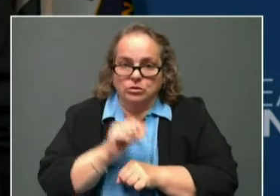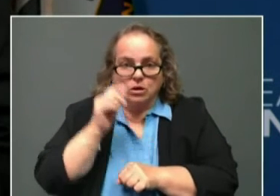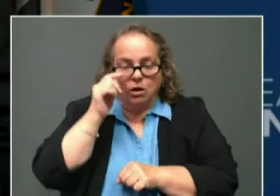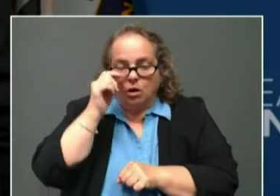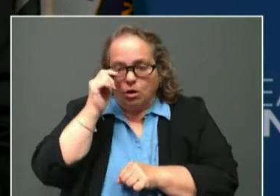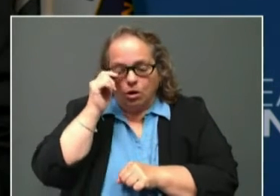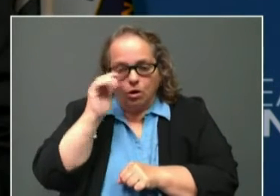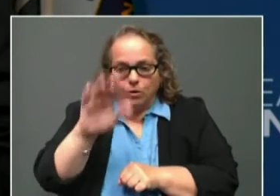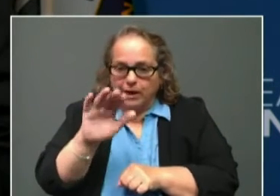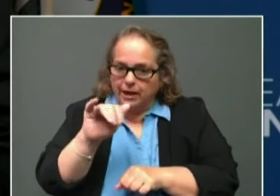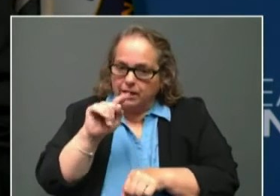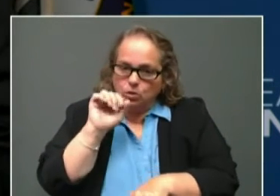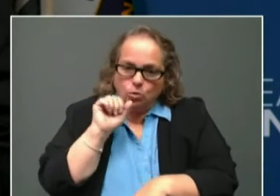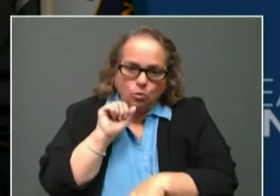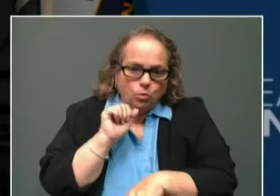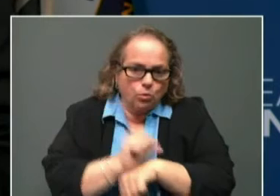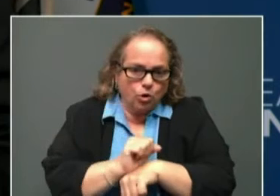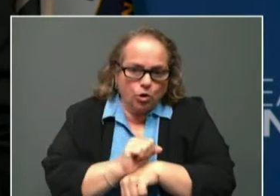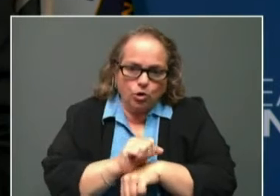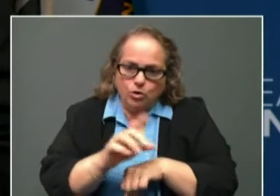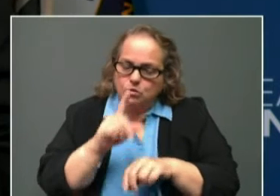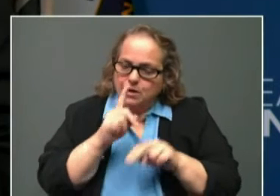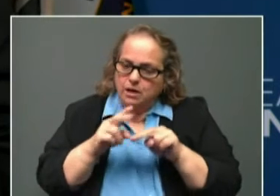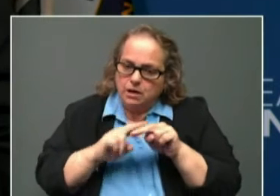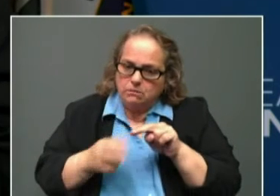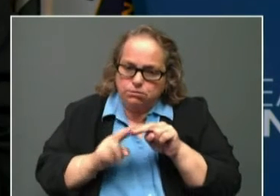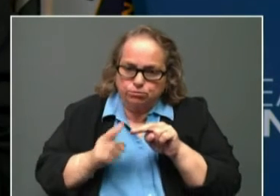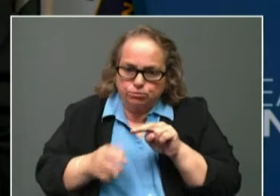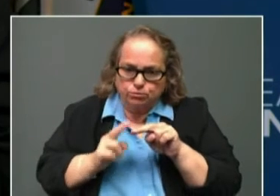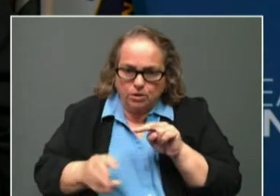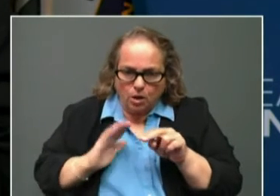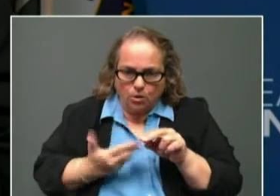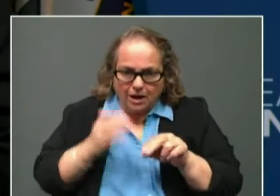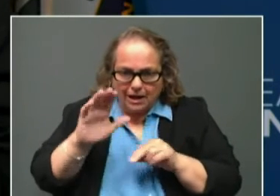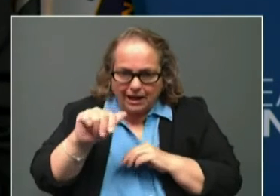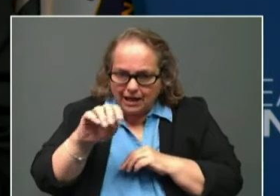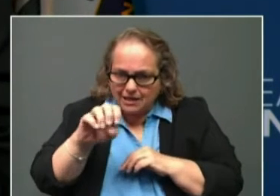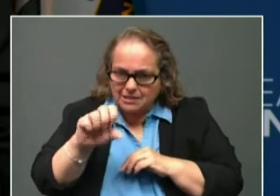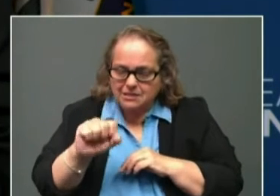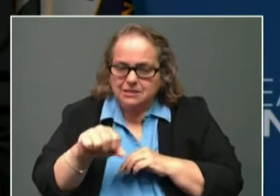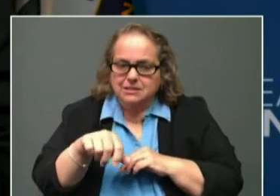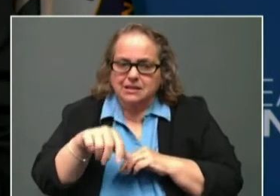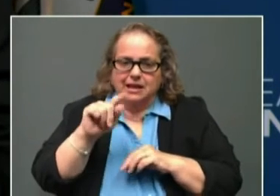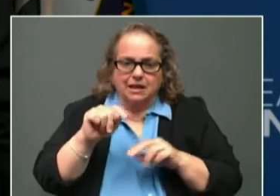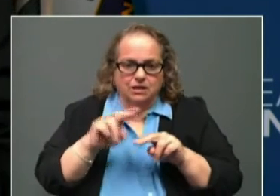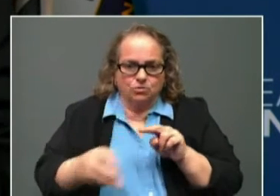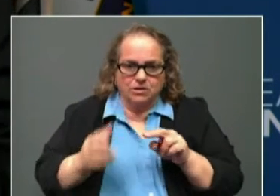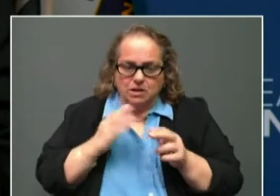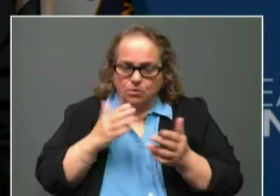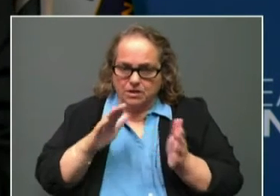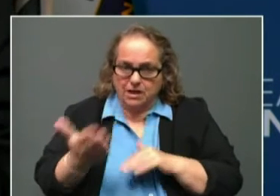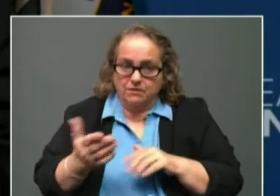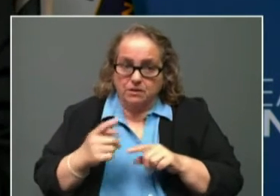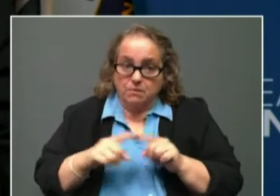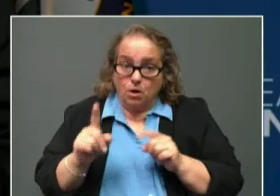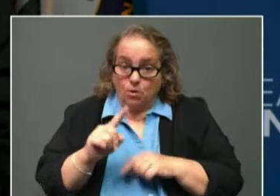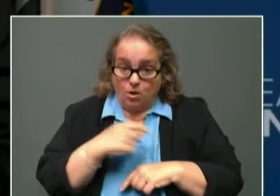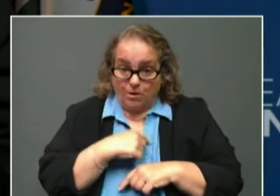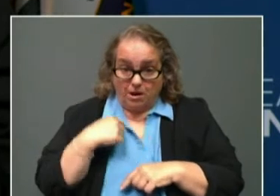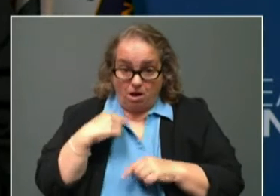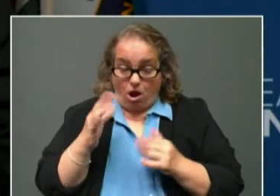worked. It has significantly decreased our cases. It has decreased our deaths. But where we are now is